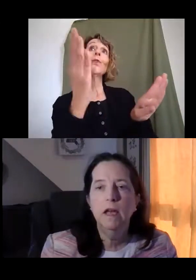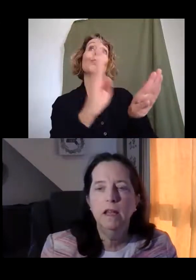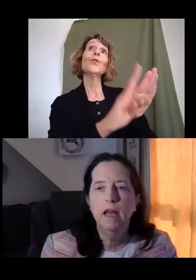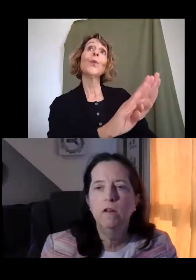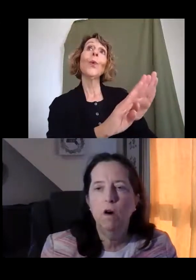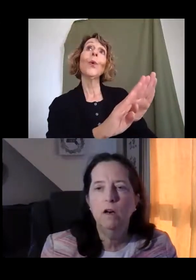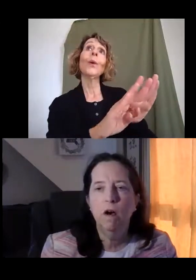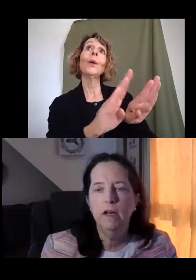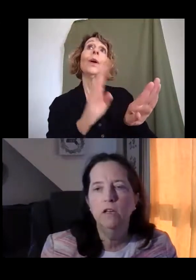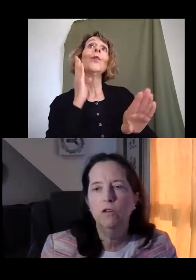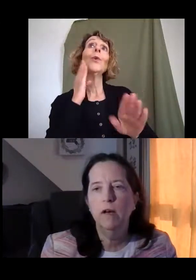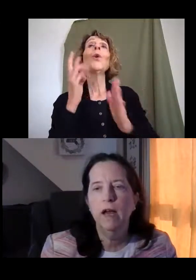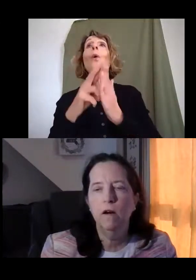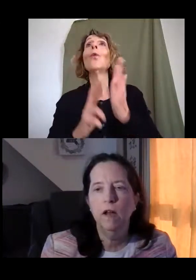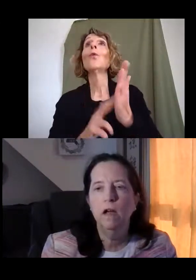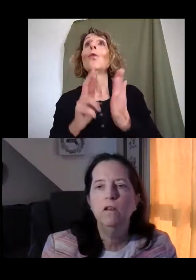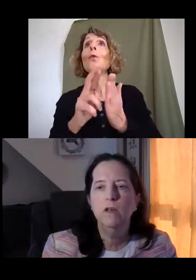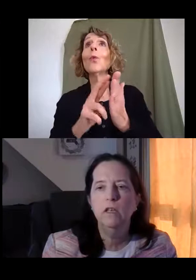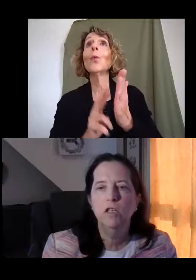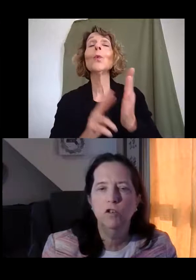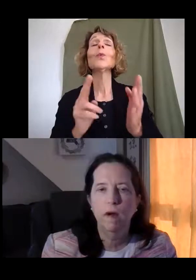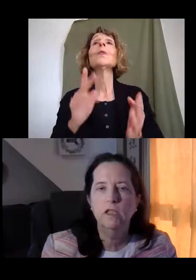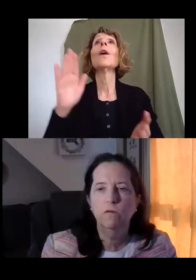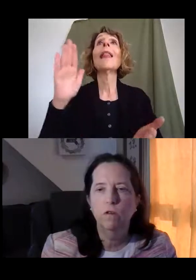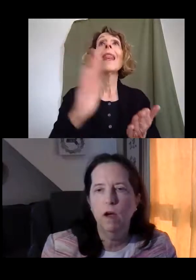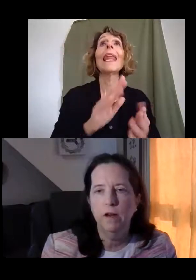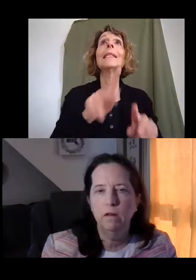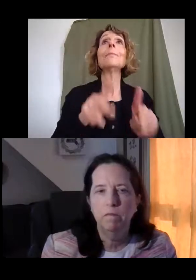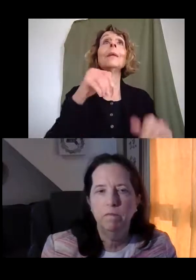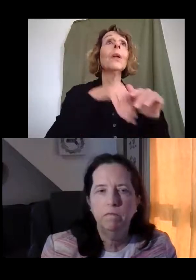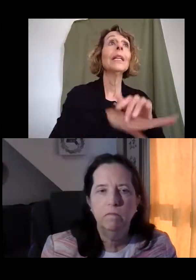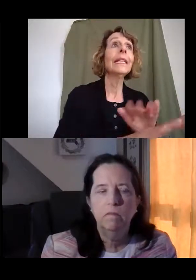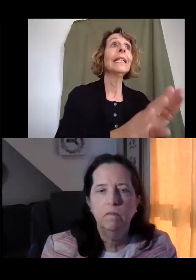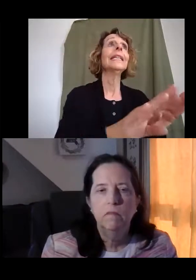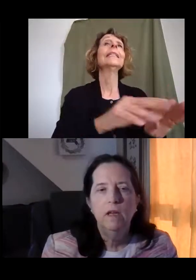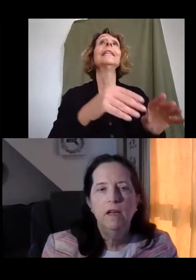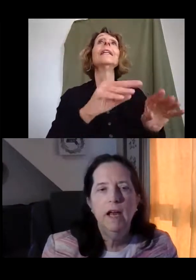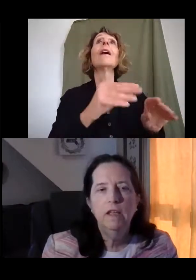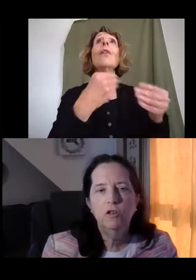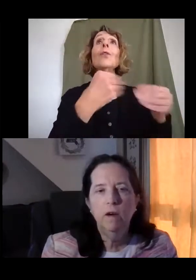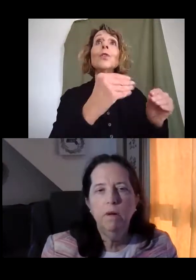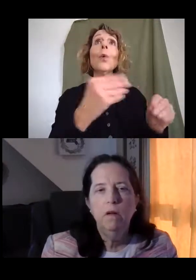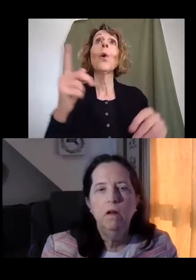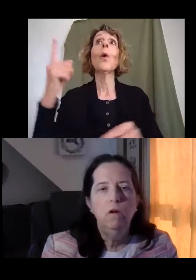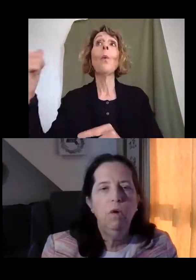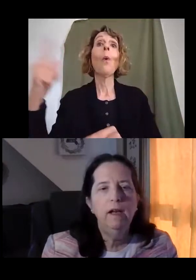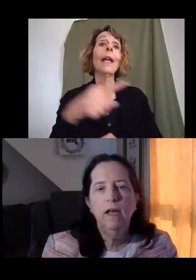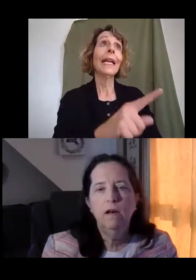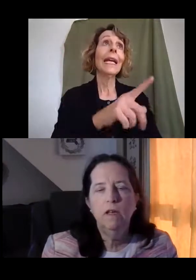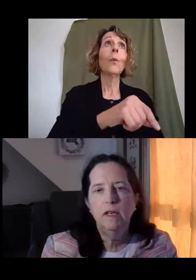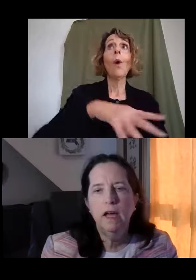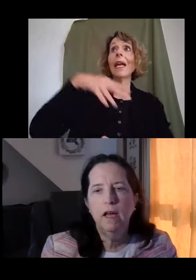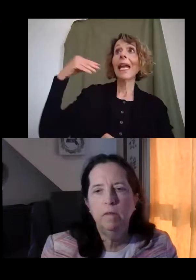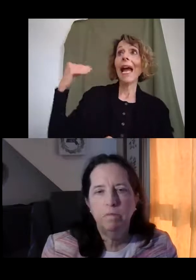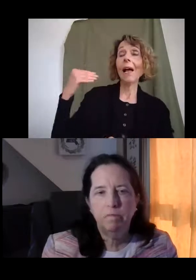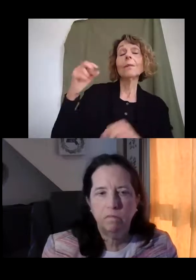bus and then walk right into an area. You need to dress for the weather. Can the trip wait later